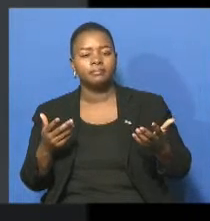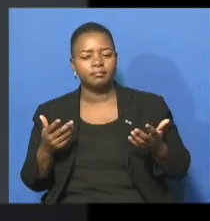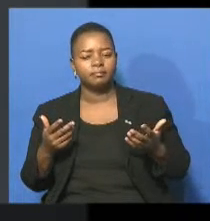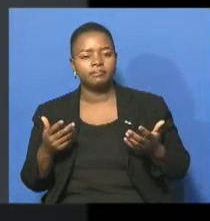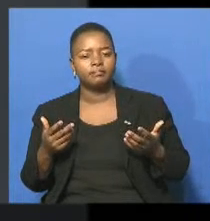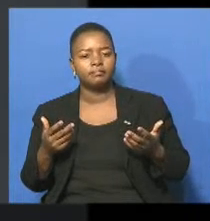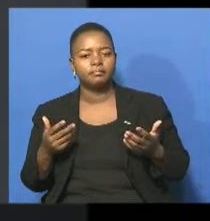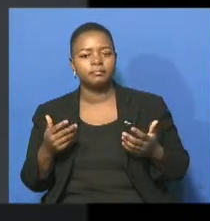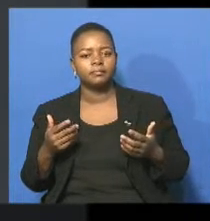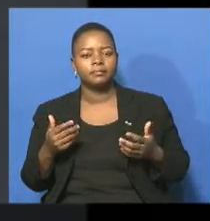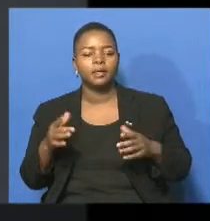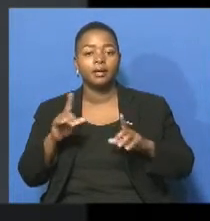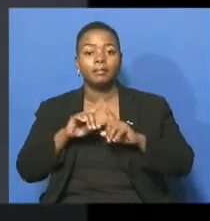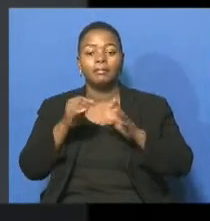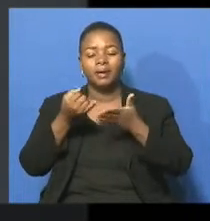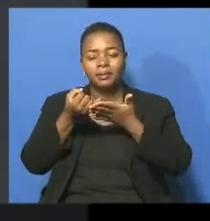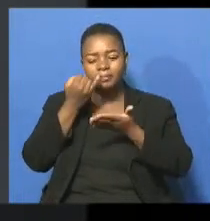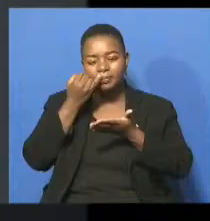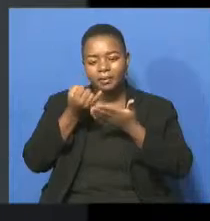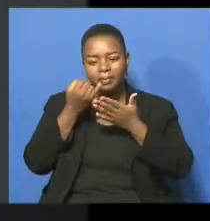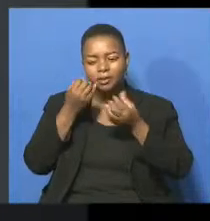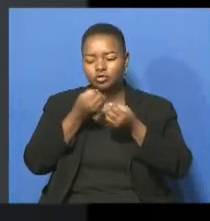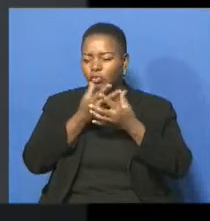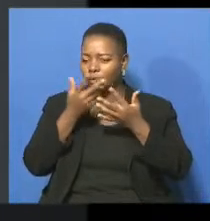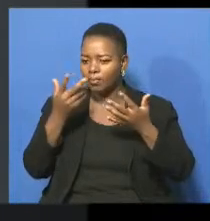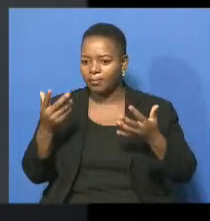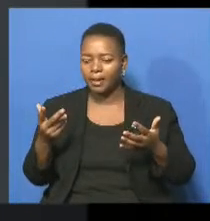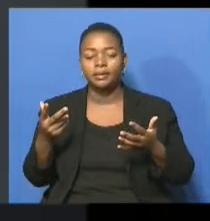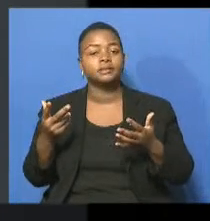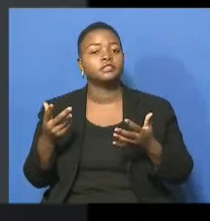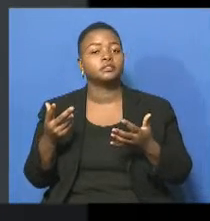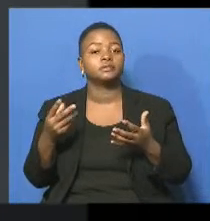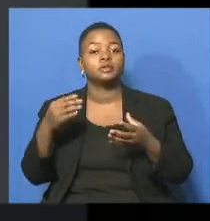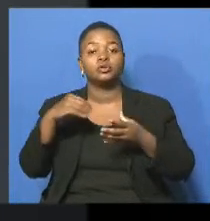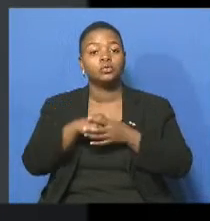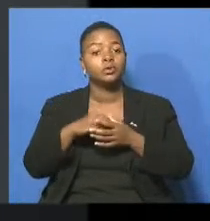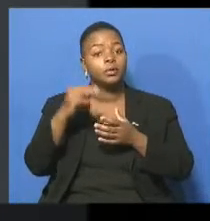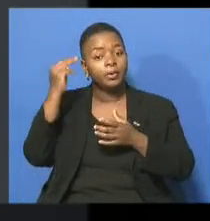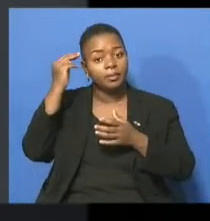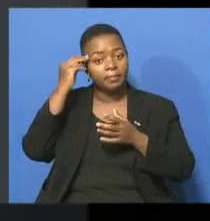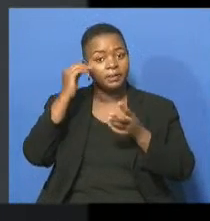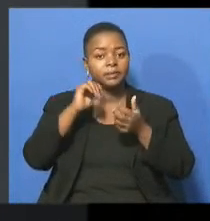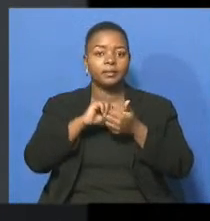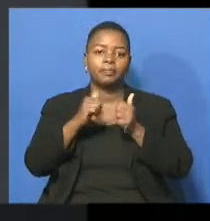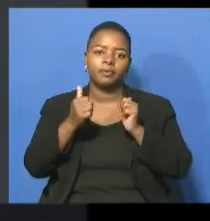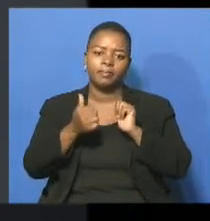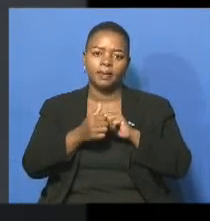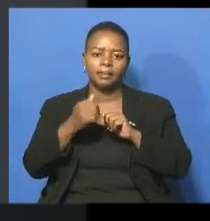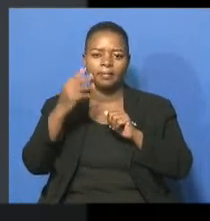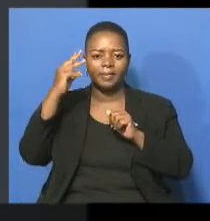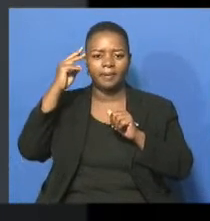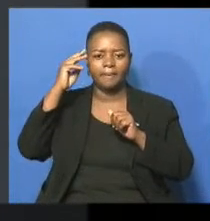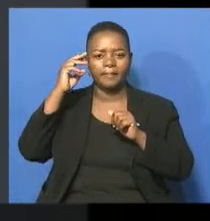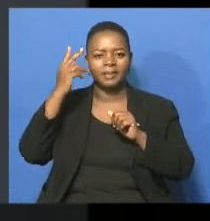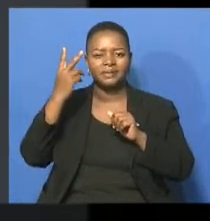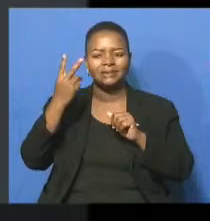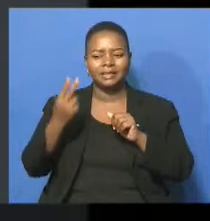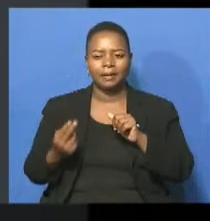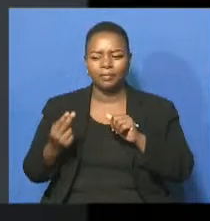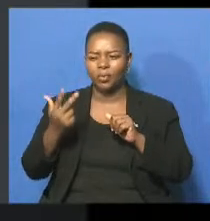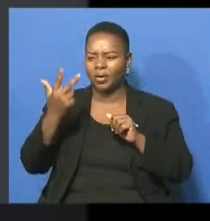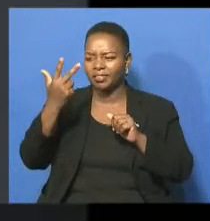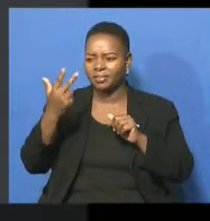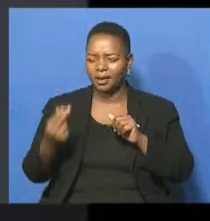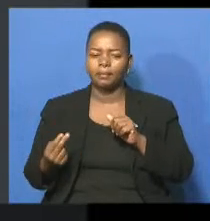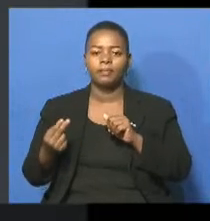actually a major risk factor, even when it comes to those with mental illness, because it tends to double or triple the